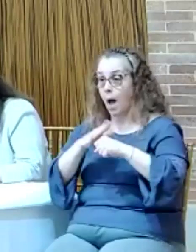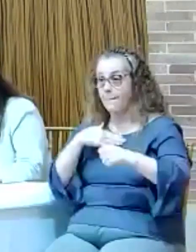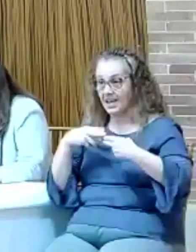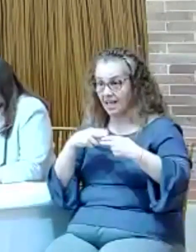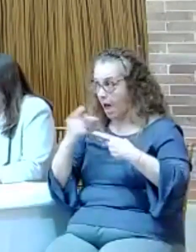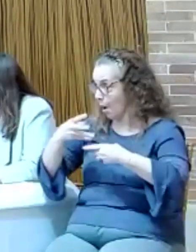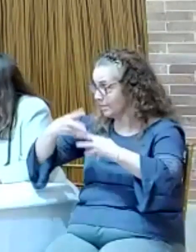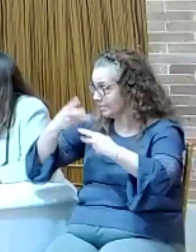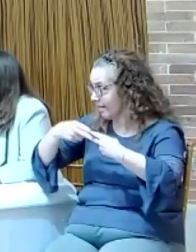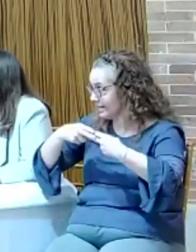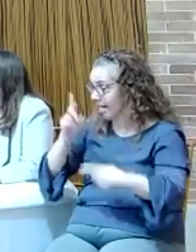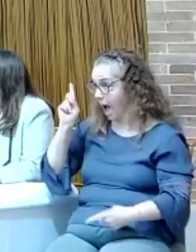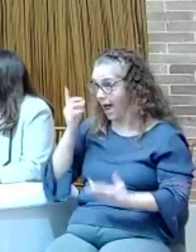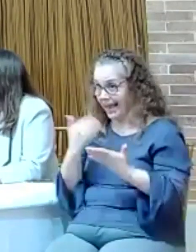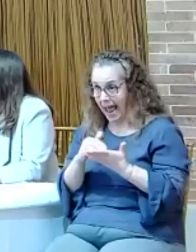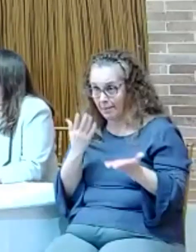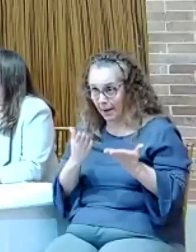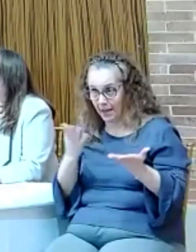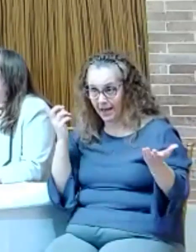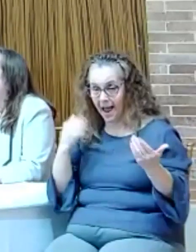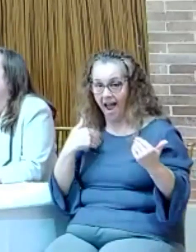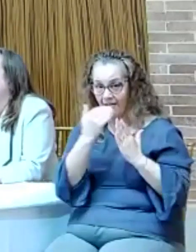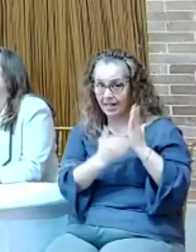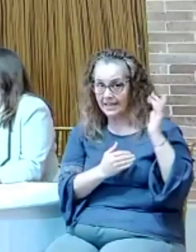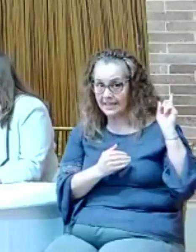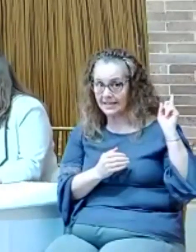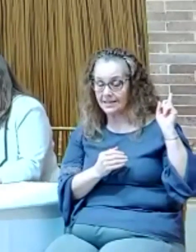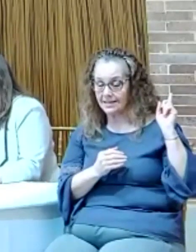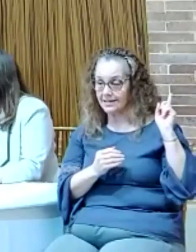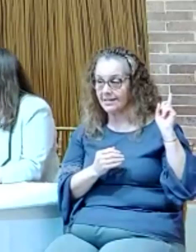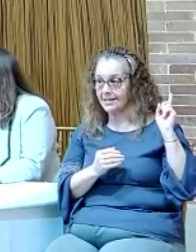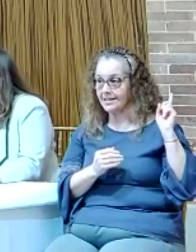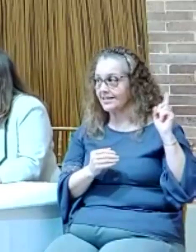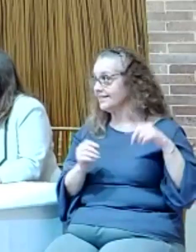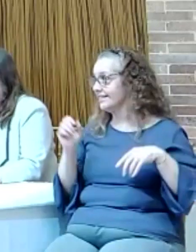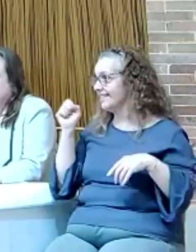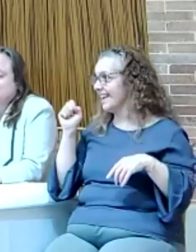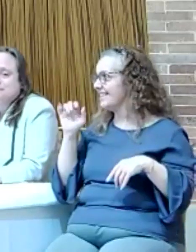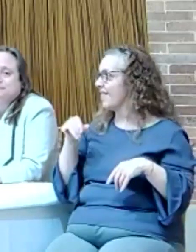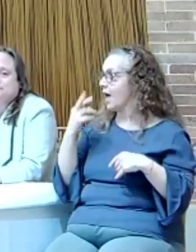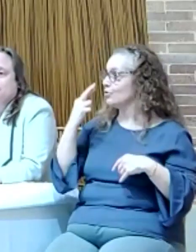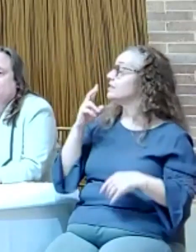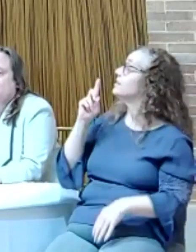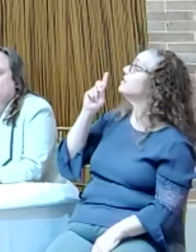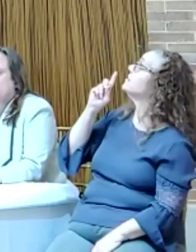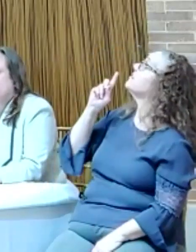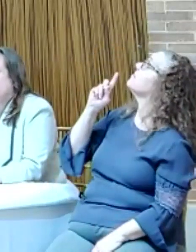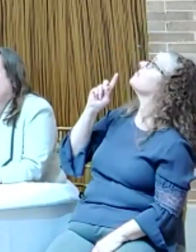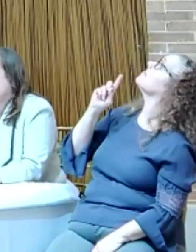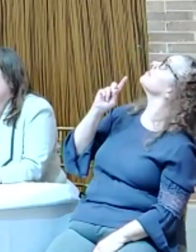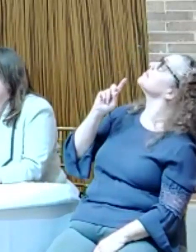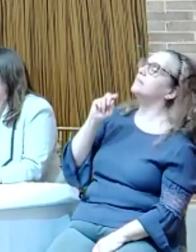it's on it's on the slide thank you Elizabeth slide will have that list rather than me baffling it right now um